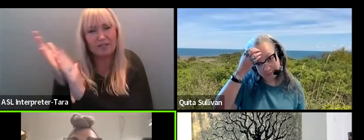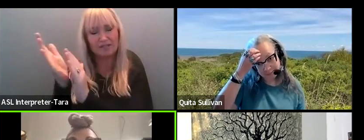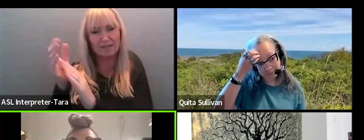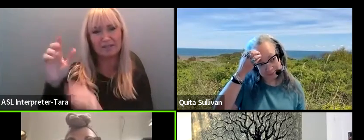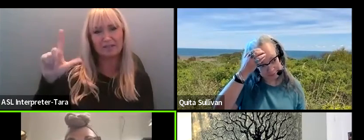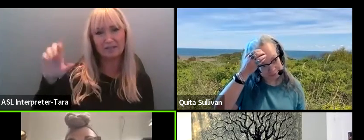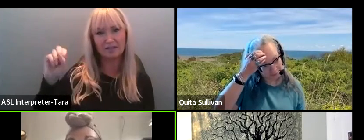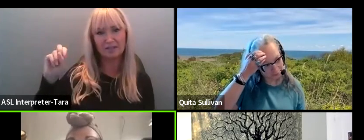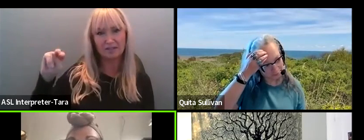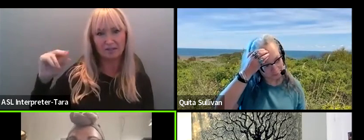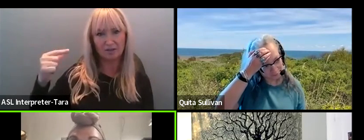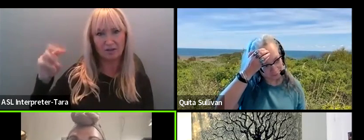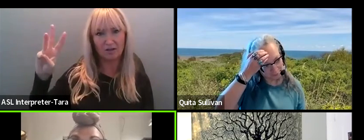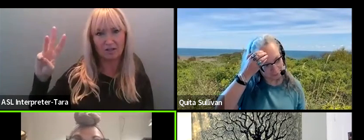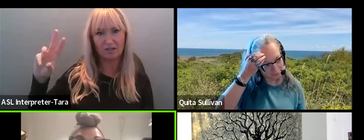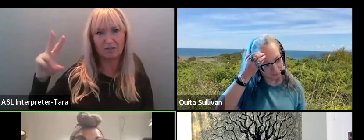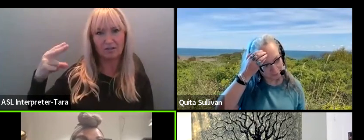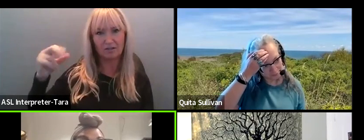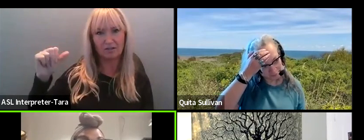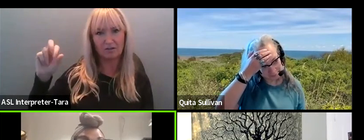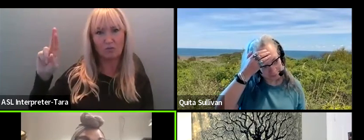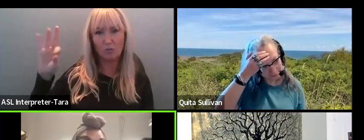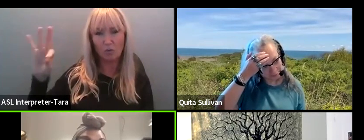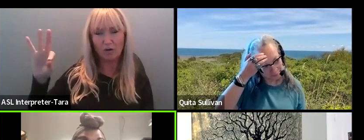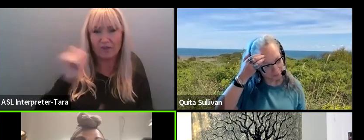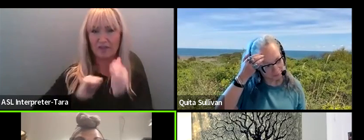that are interested in collaborating with folks